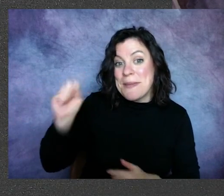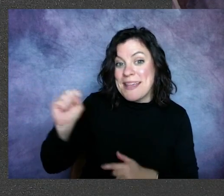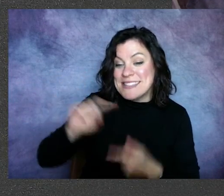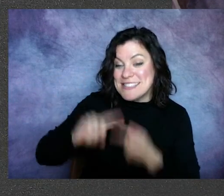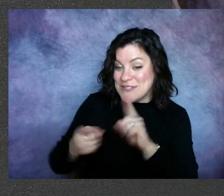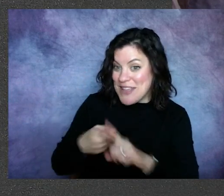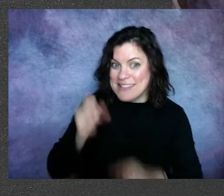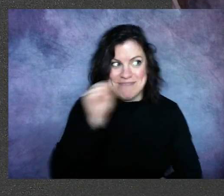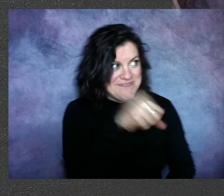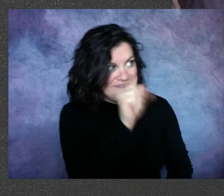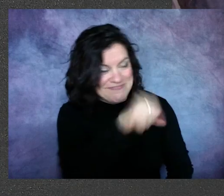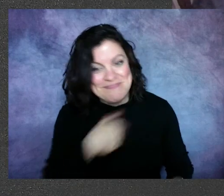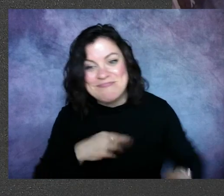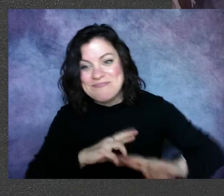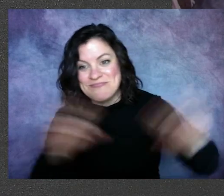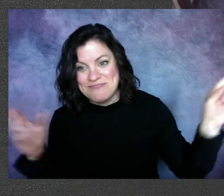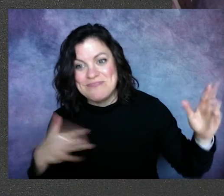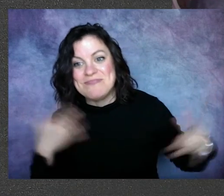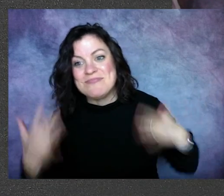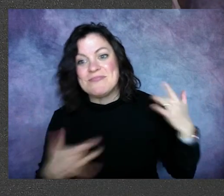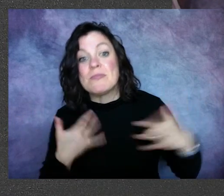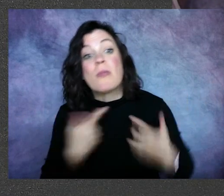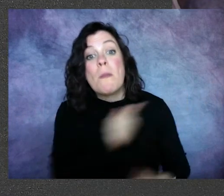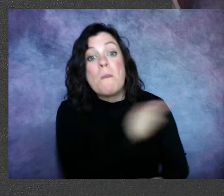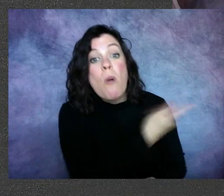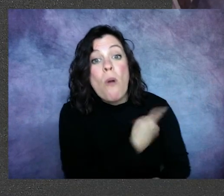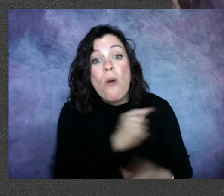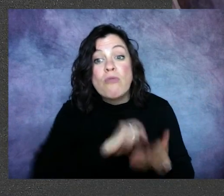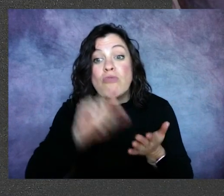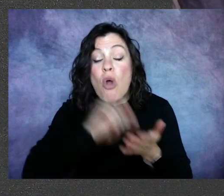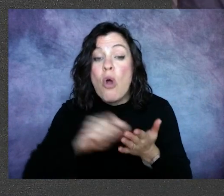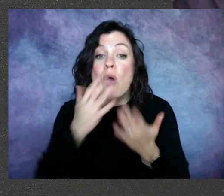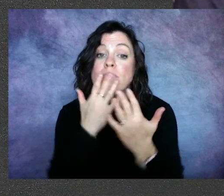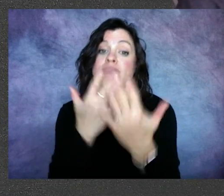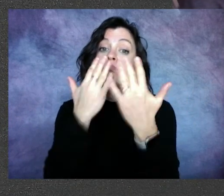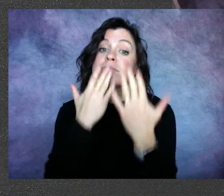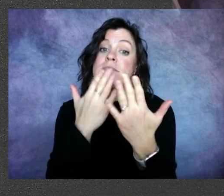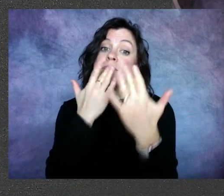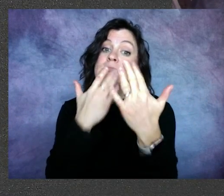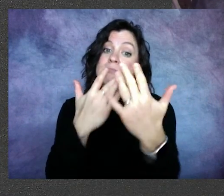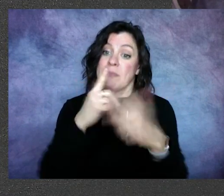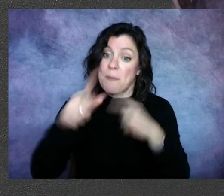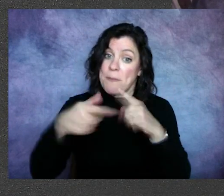you, right? Awesome. Yeah, so we wrote a song. You want to share it? All righty, let's go. Let's do it.